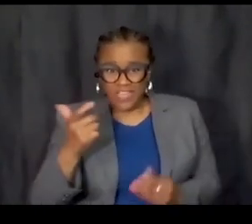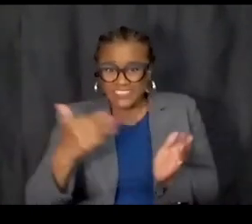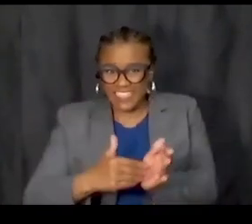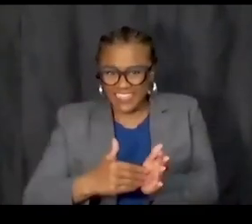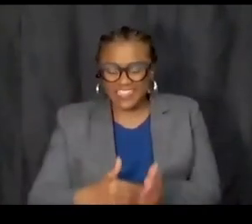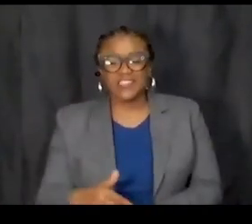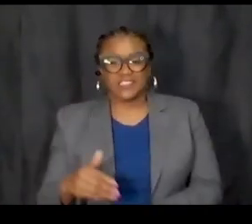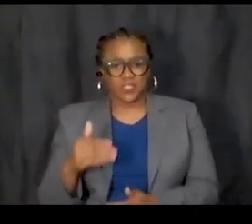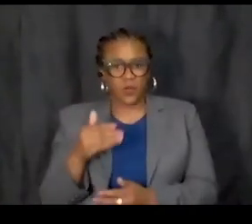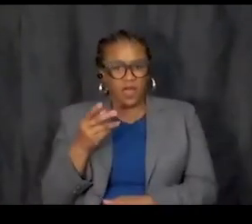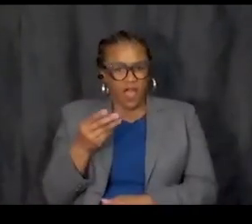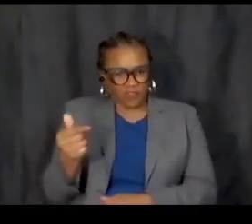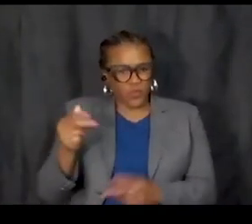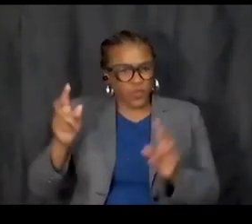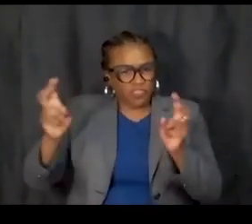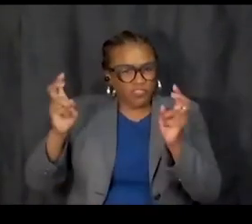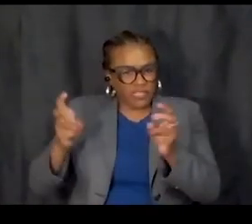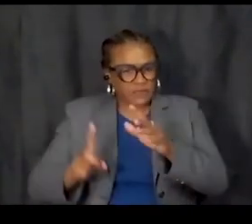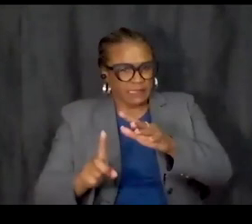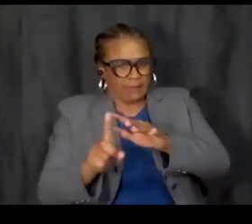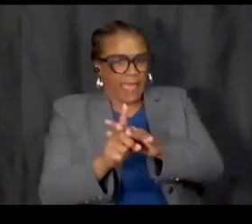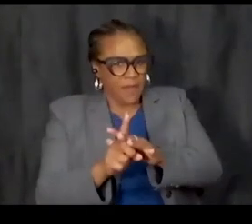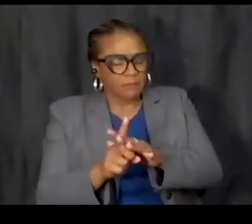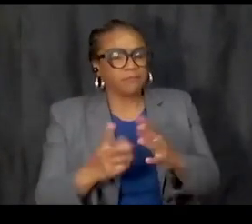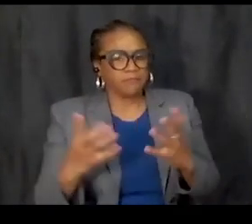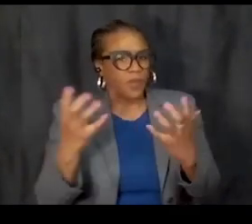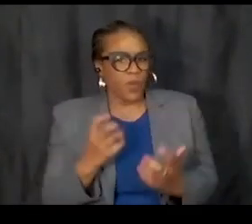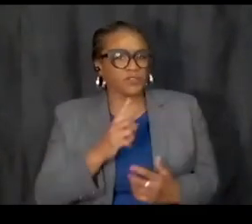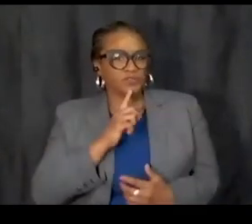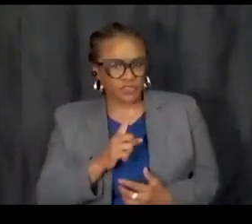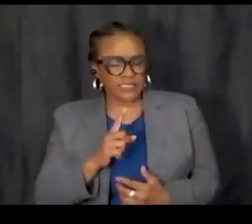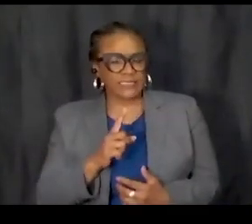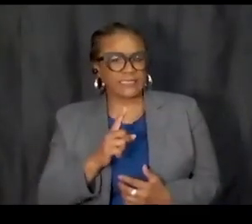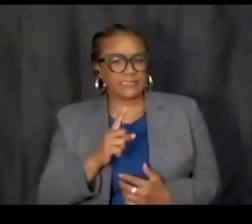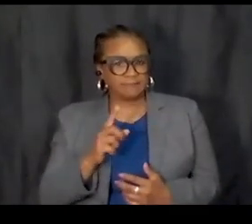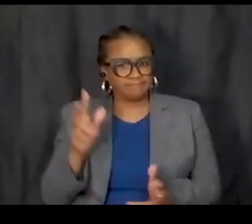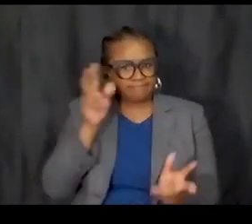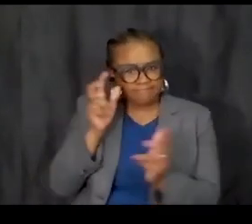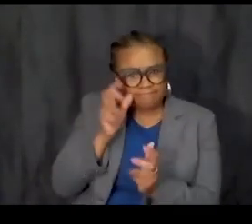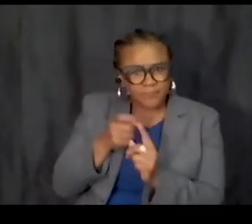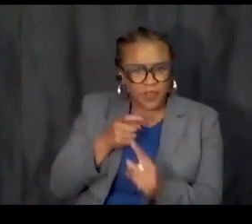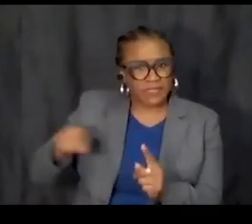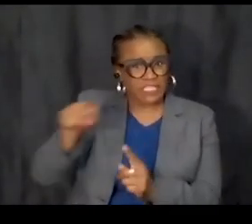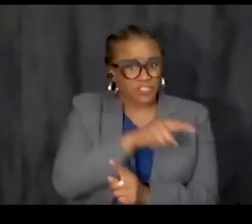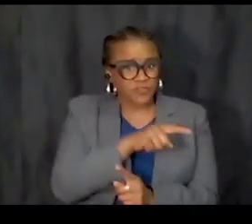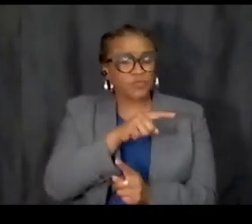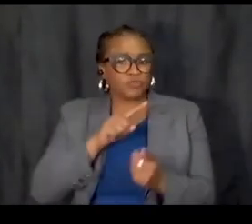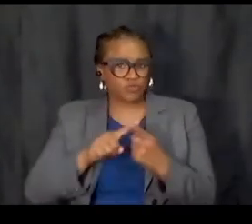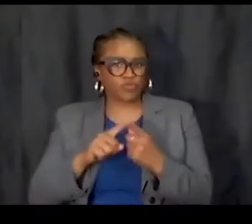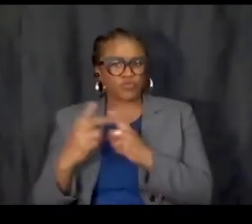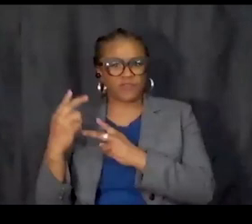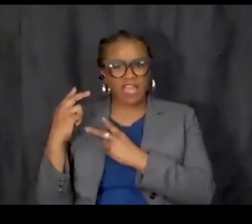up that I really wanted to you know, hear y'all reflect on. Raymond, in